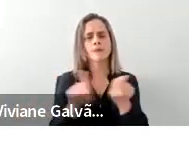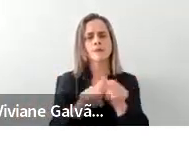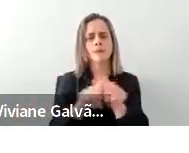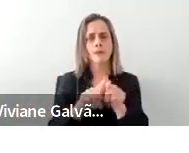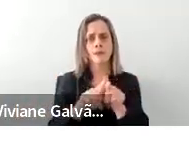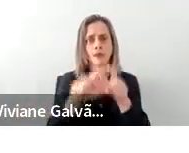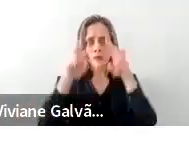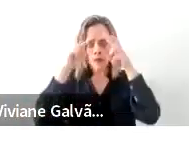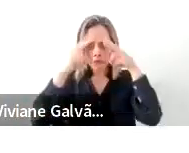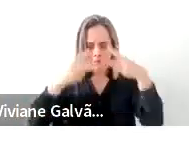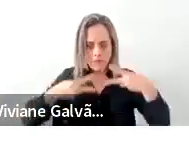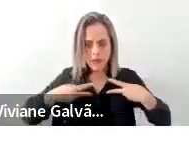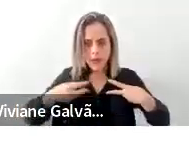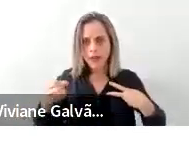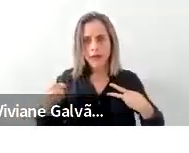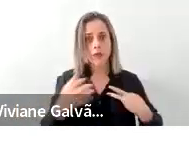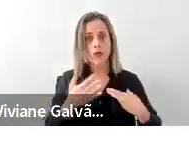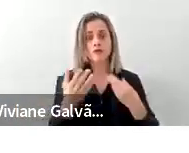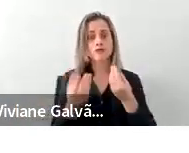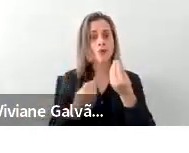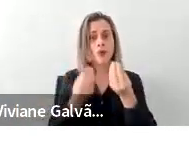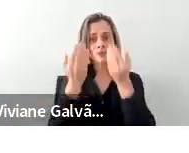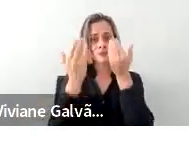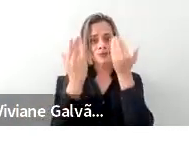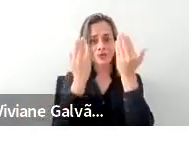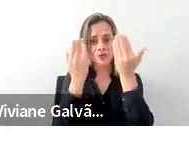transition to the new society.